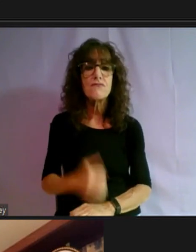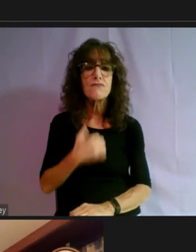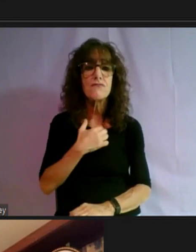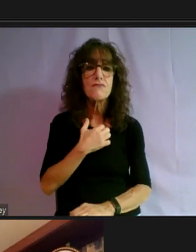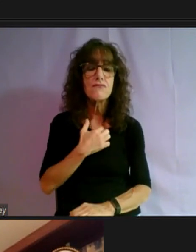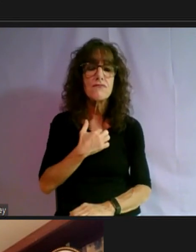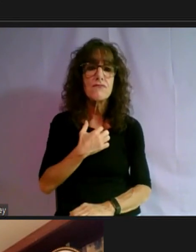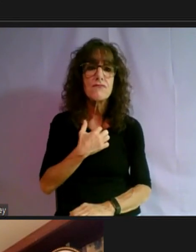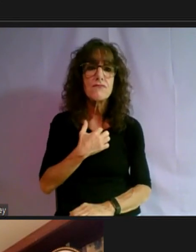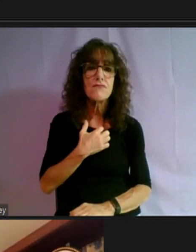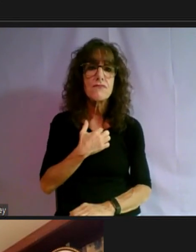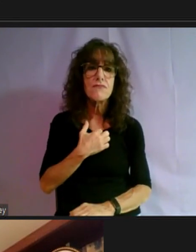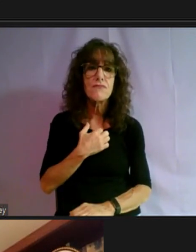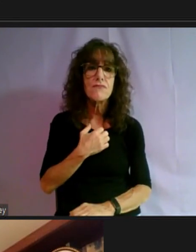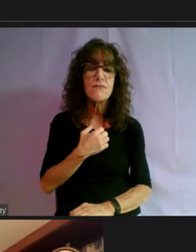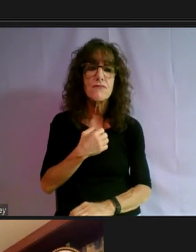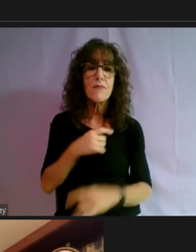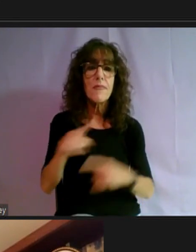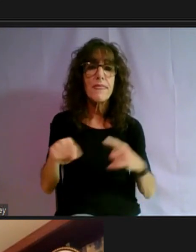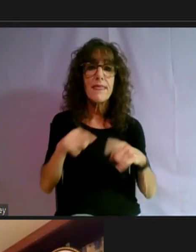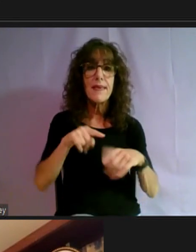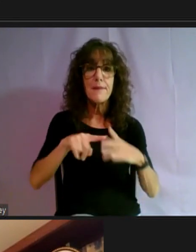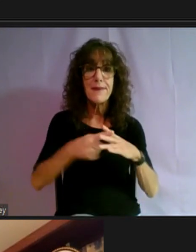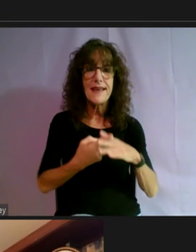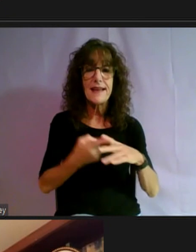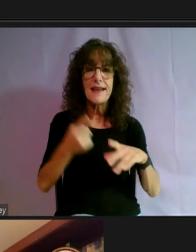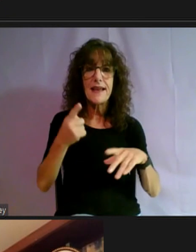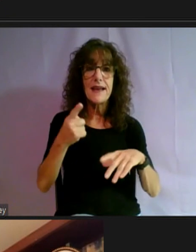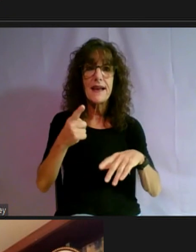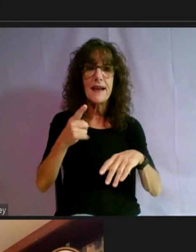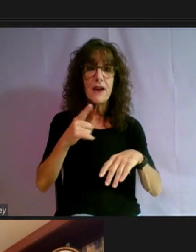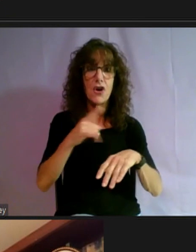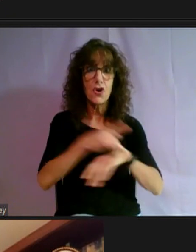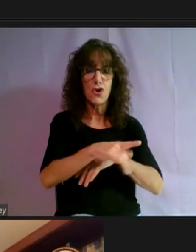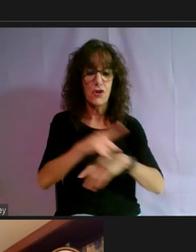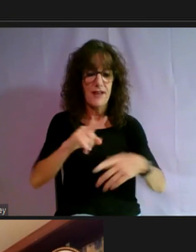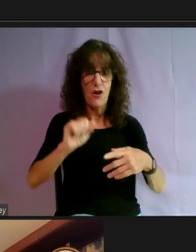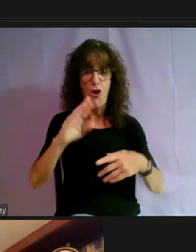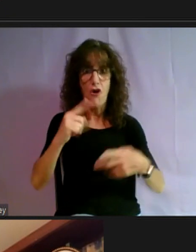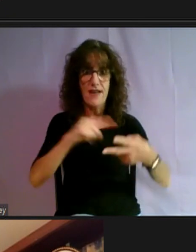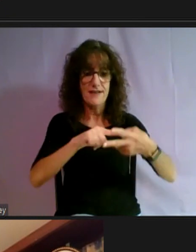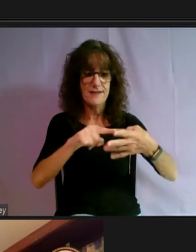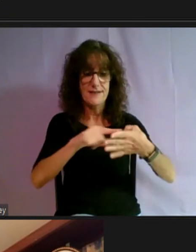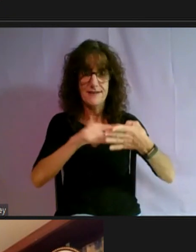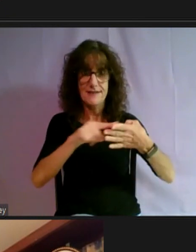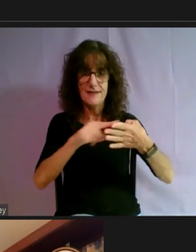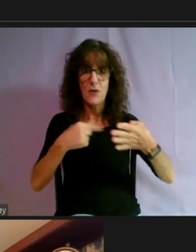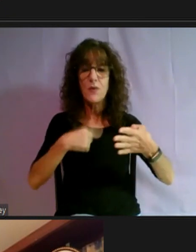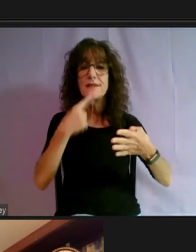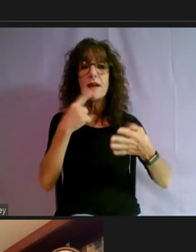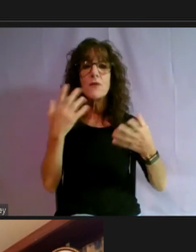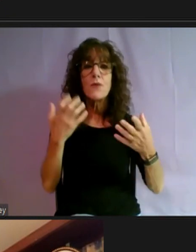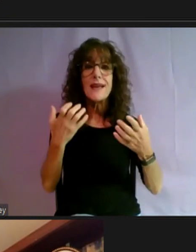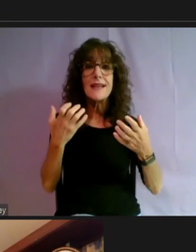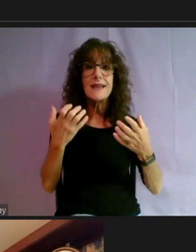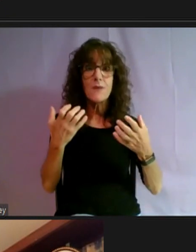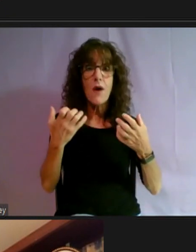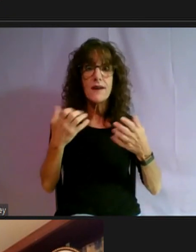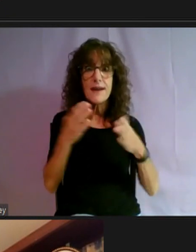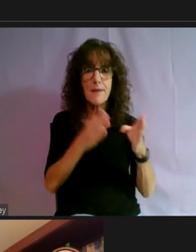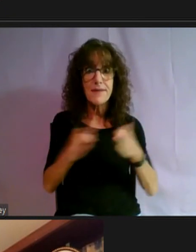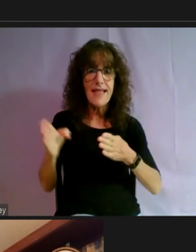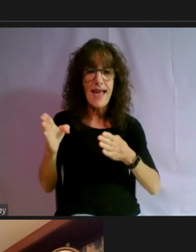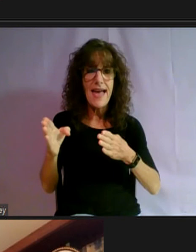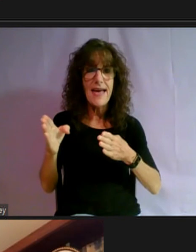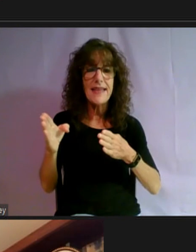when we that was in early August when we said that we required a plan. Um, I think we